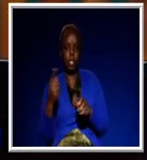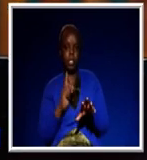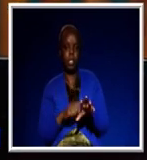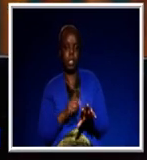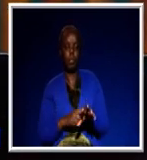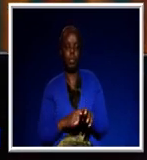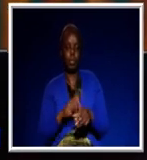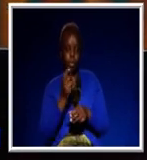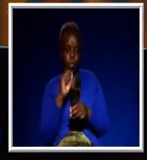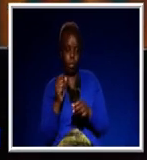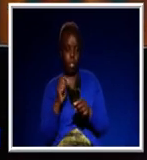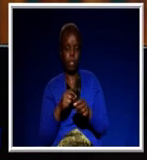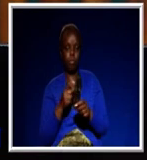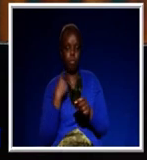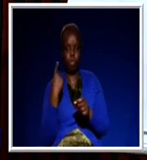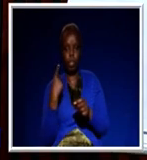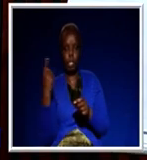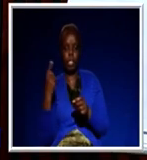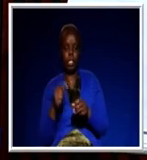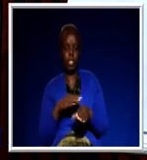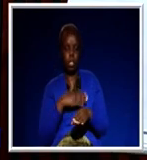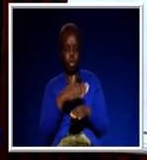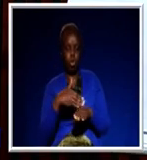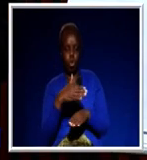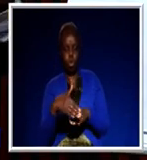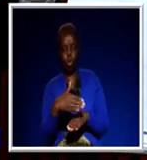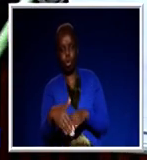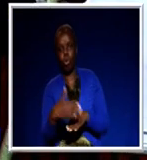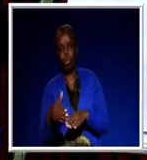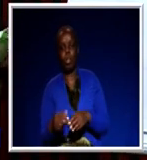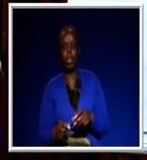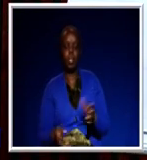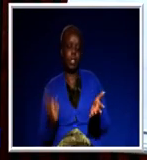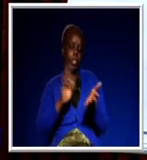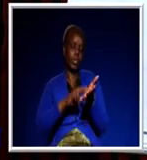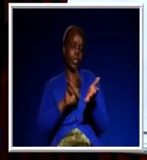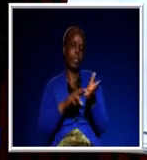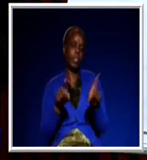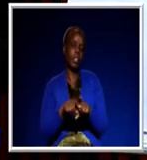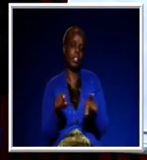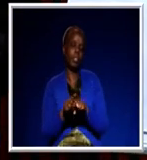time for each roll, and you record in the table